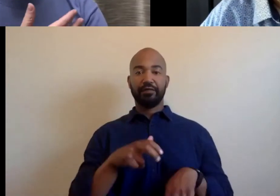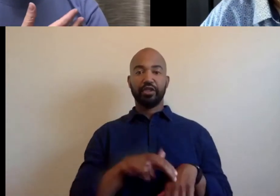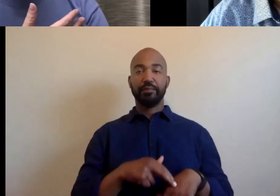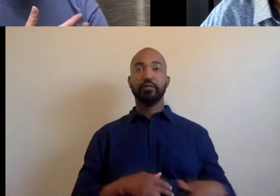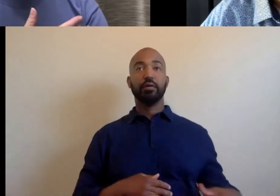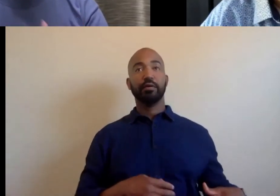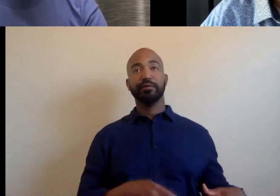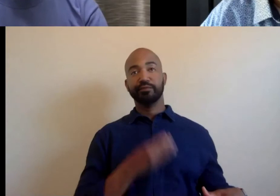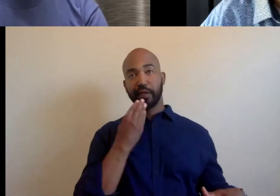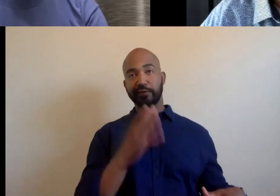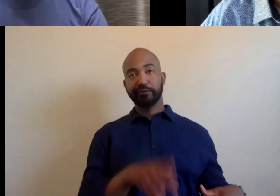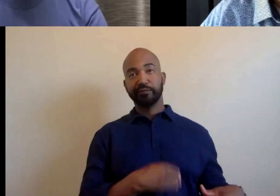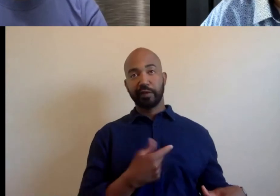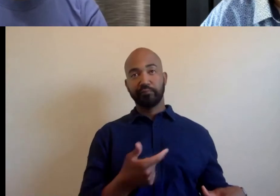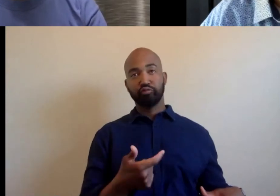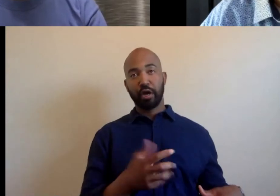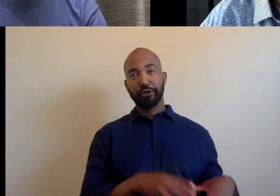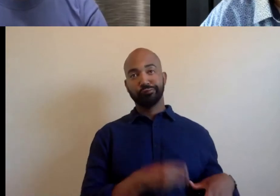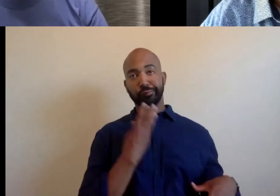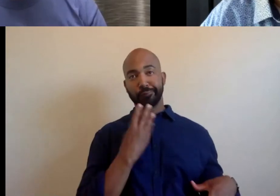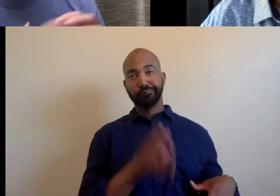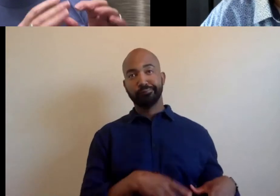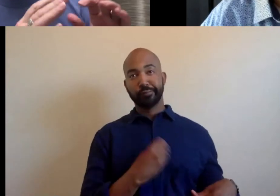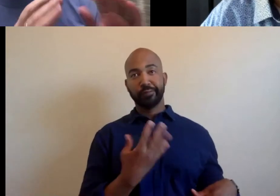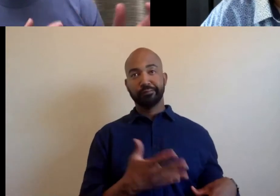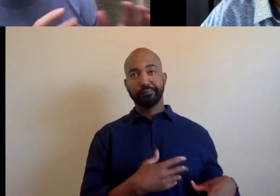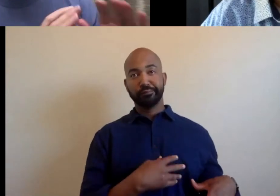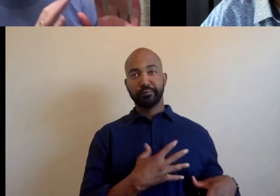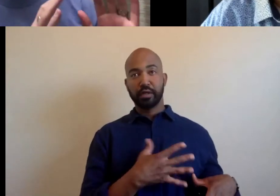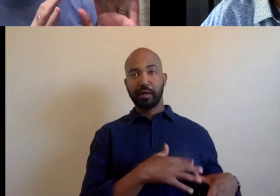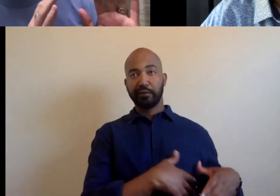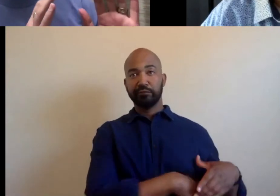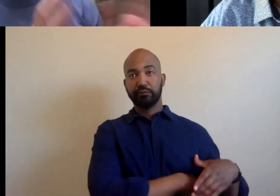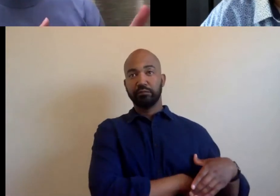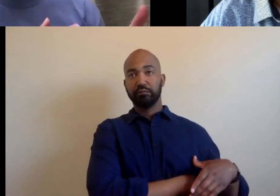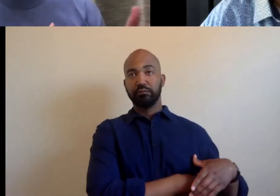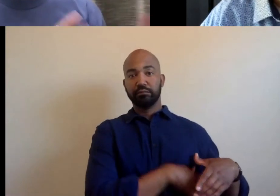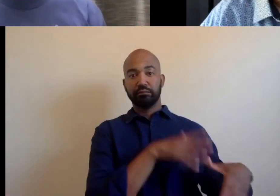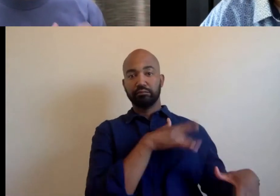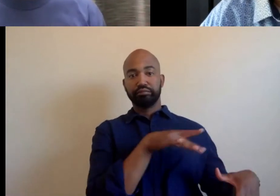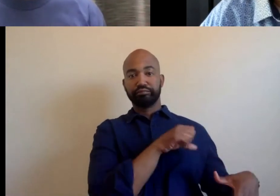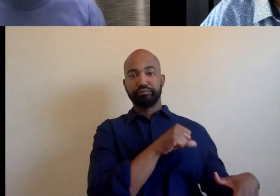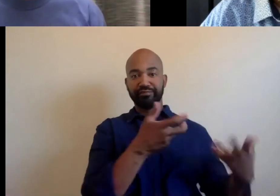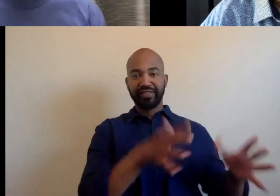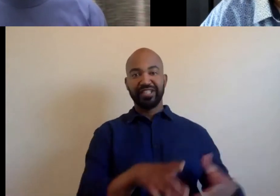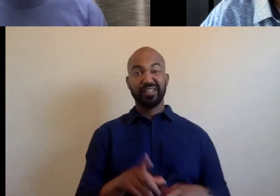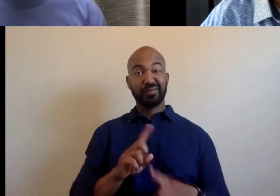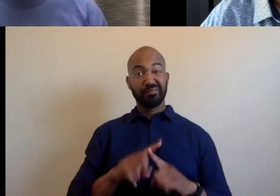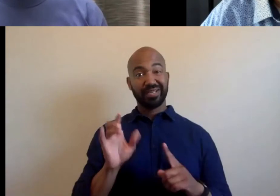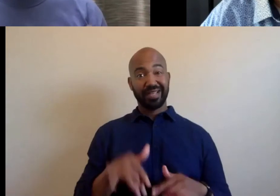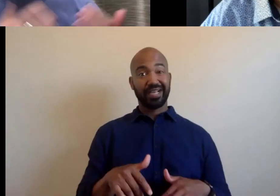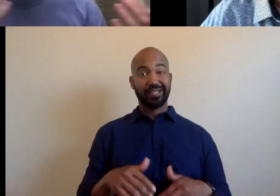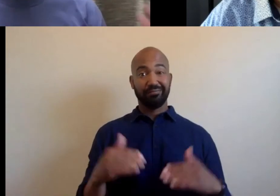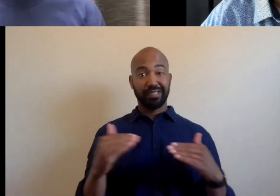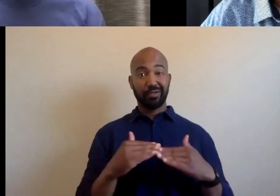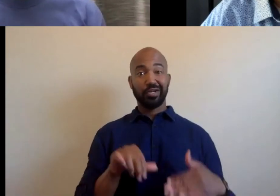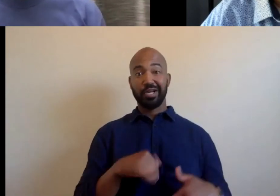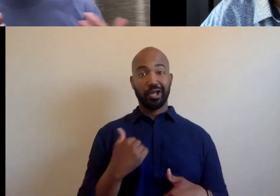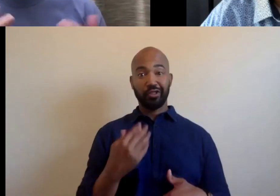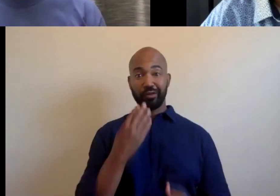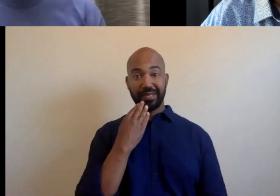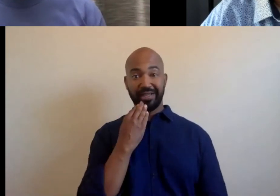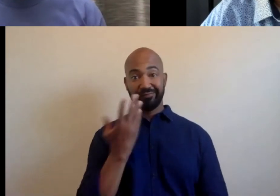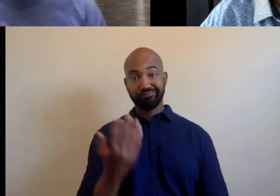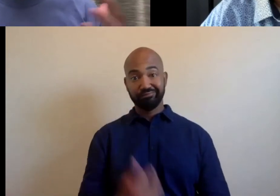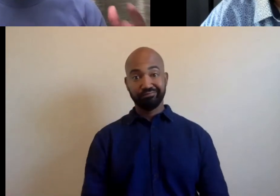eating. And so that can be, that could be the equivalent of another meal. So just being mindful